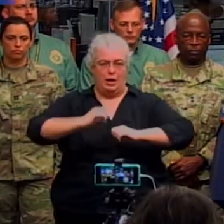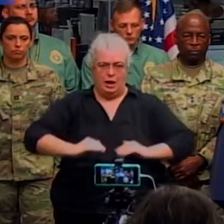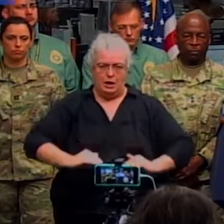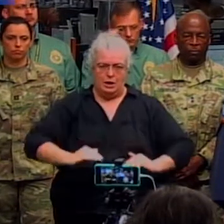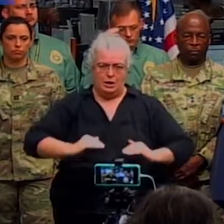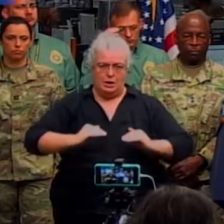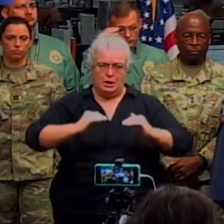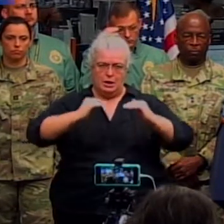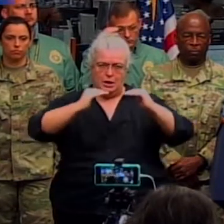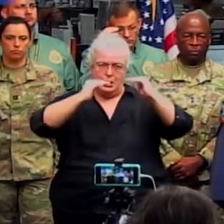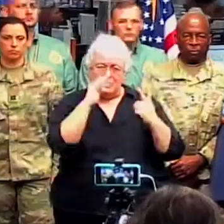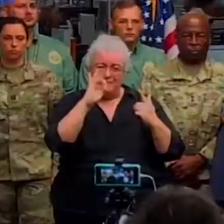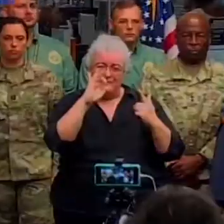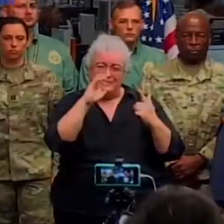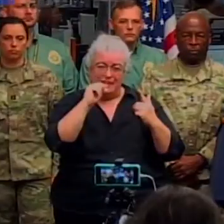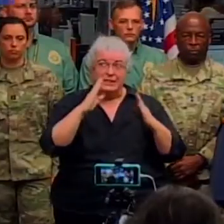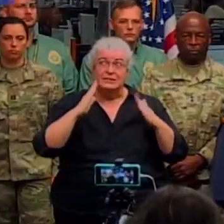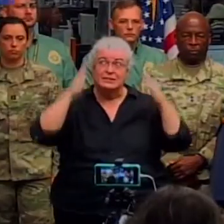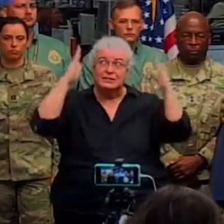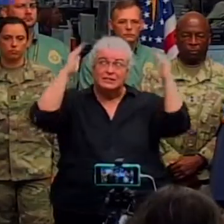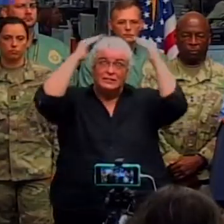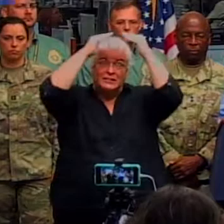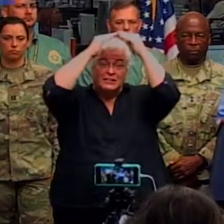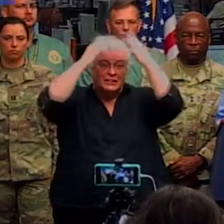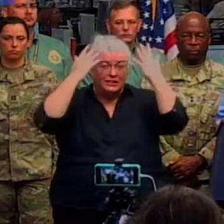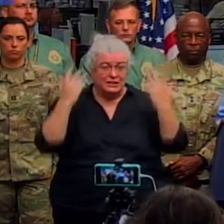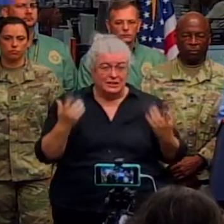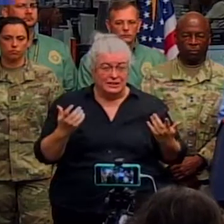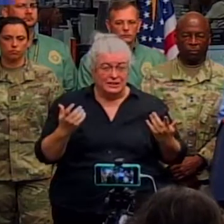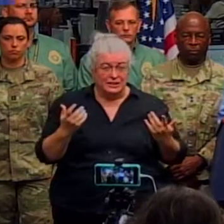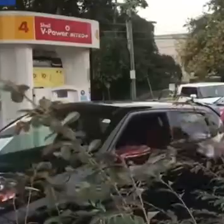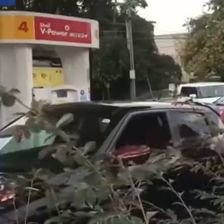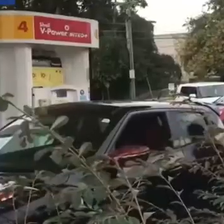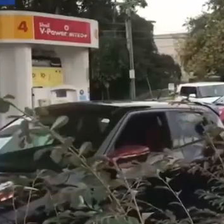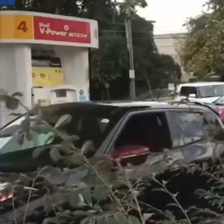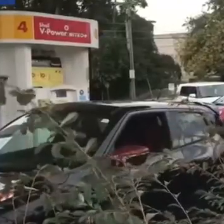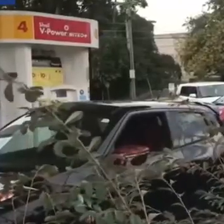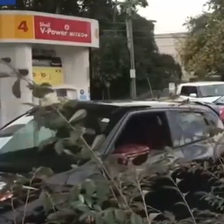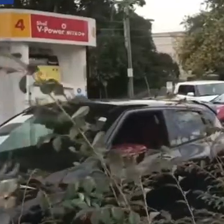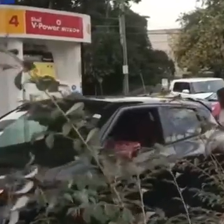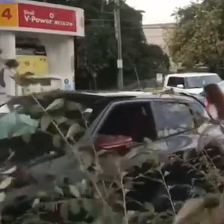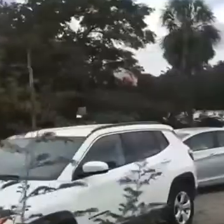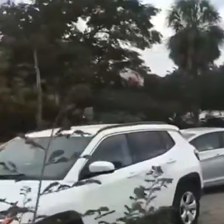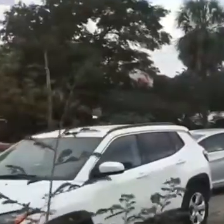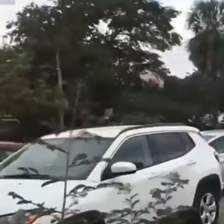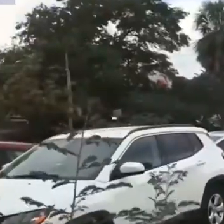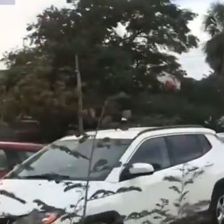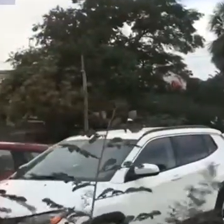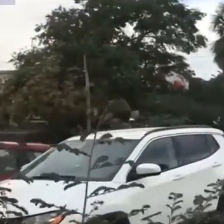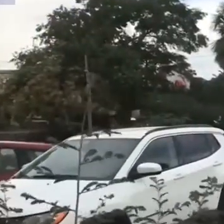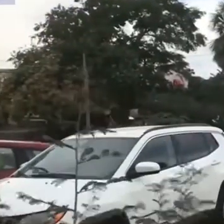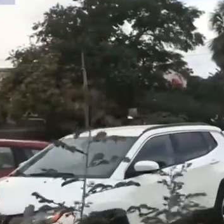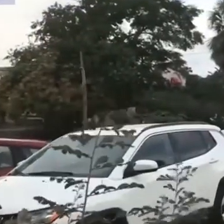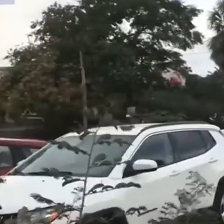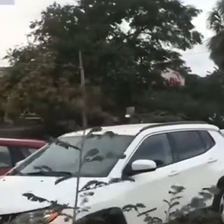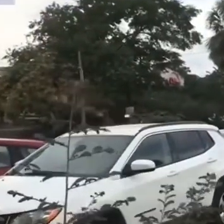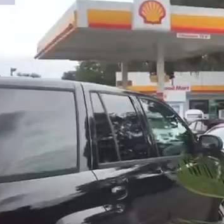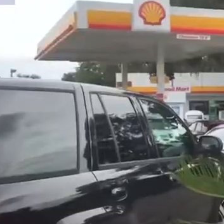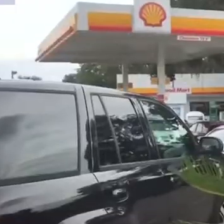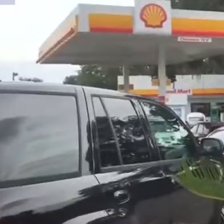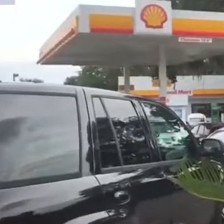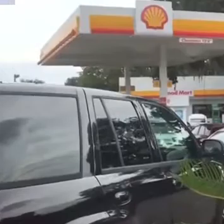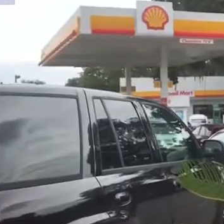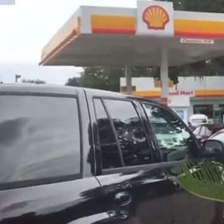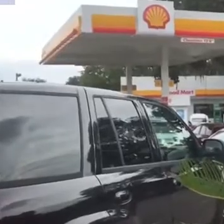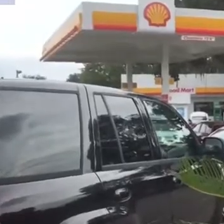to 12 feet. 8 to 12 feet of storm surge is deadly. Florida residents are being urged to evacuate ahead of the